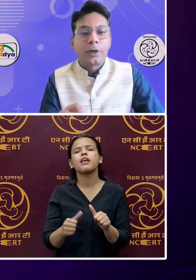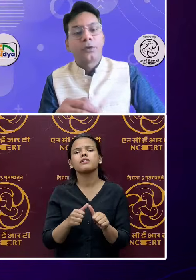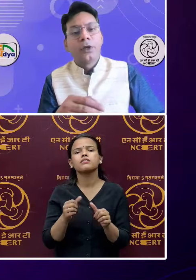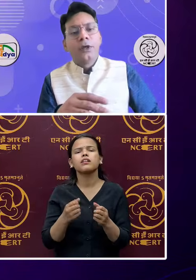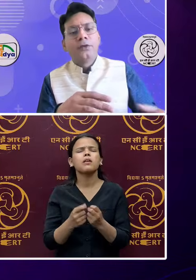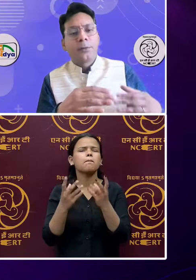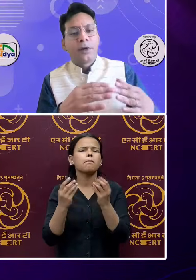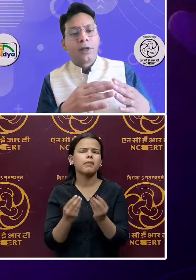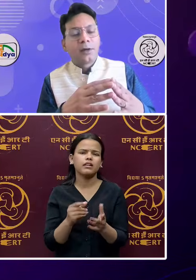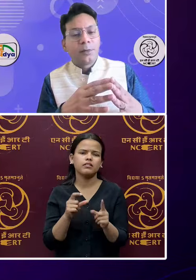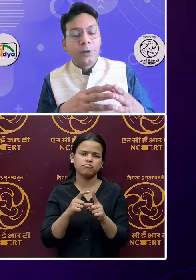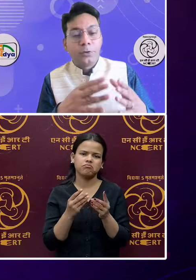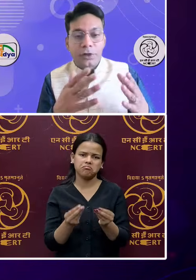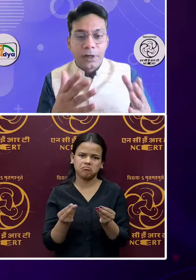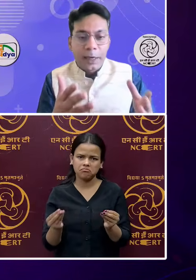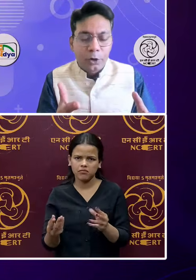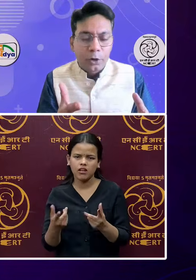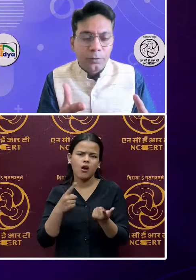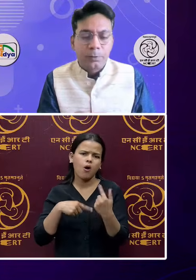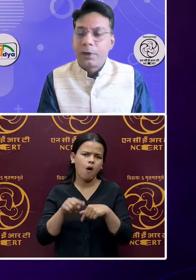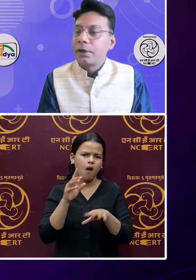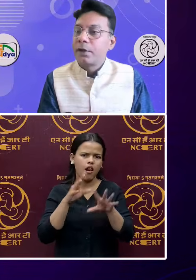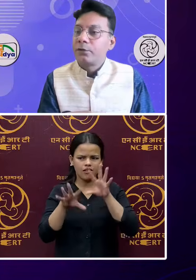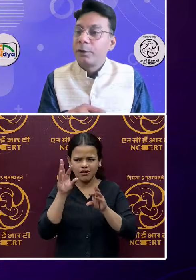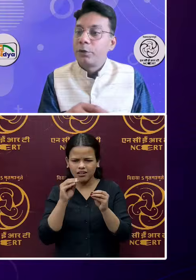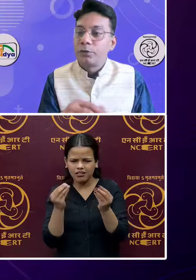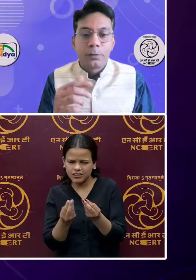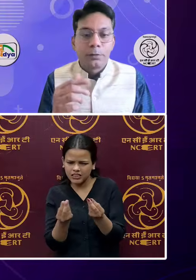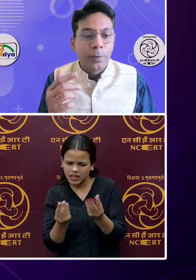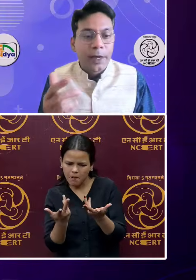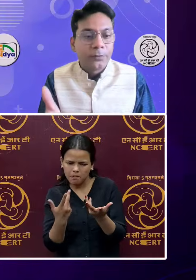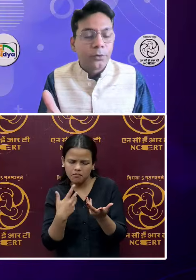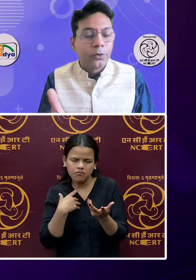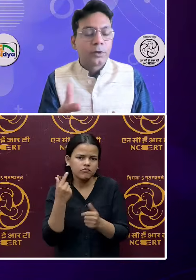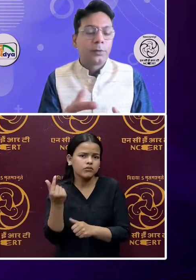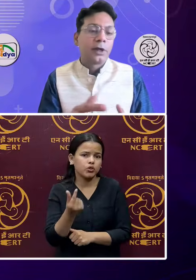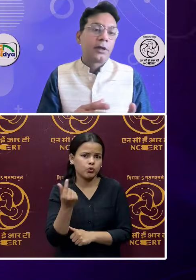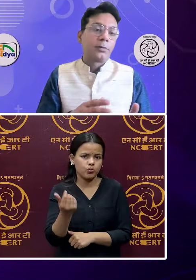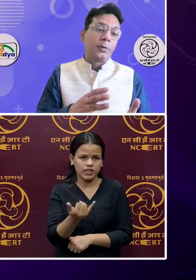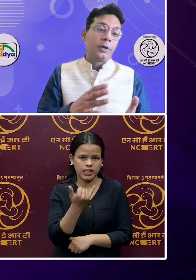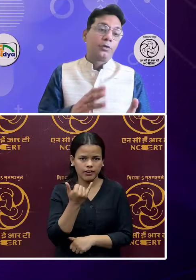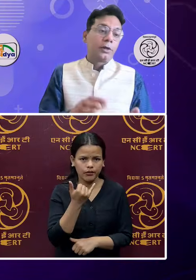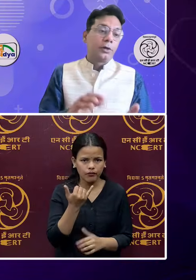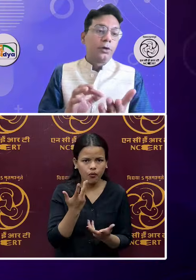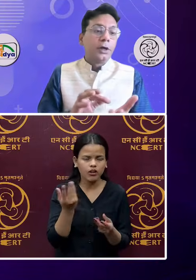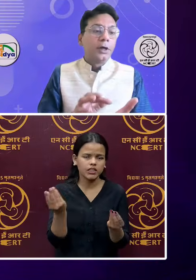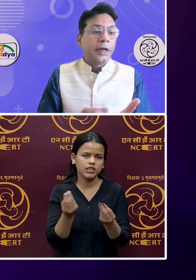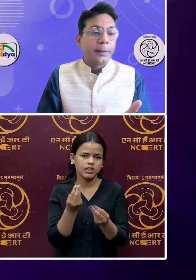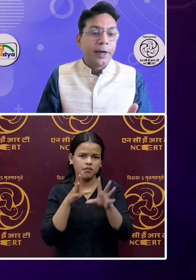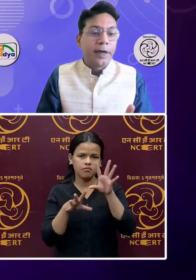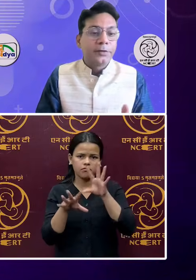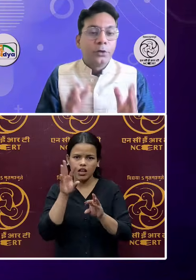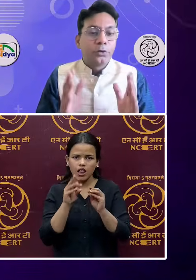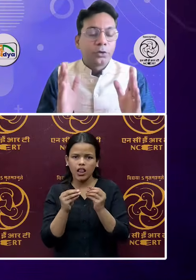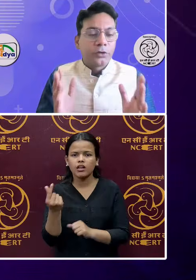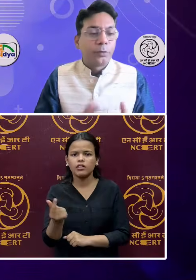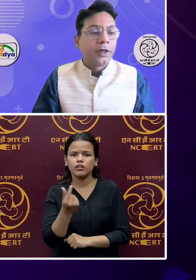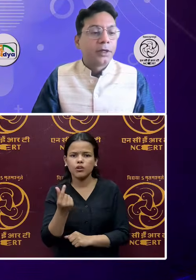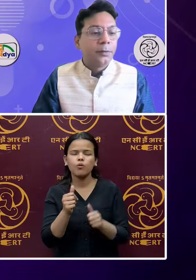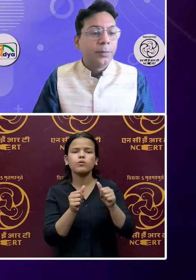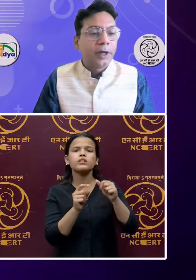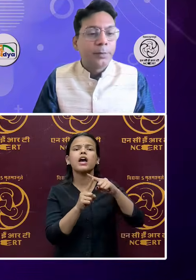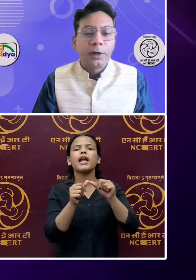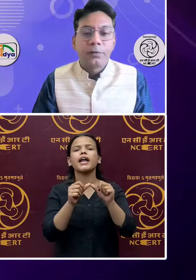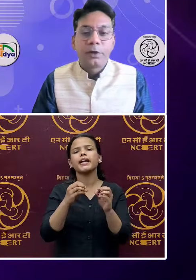devices, because some learners will be using laptops, some learners will be using mobile phones, some learners may be using tablet. So they should